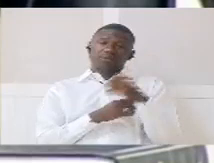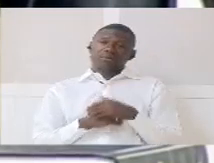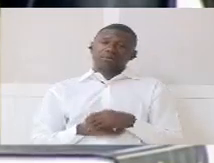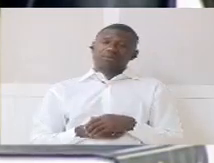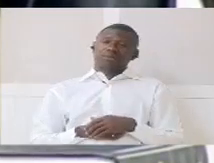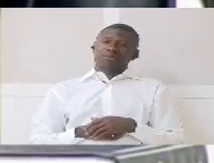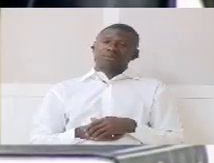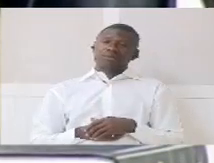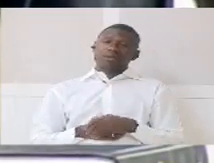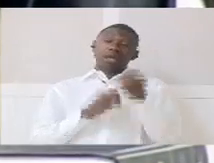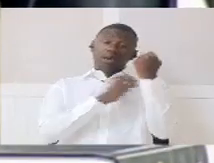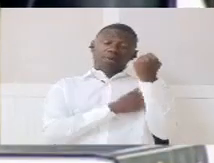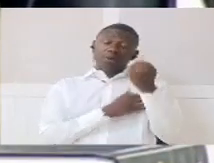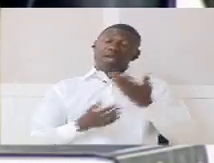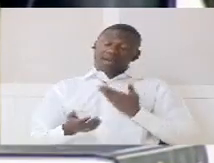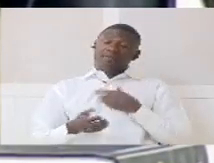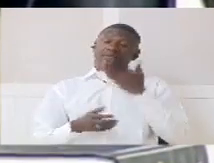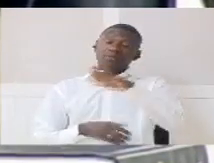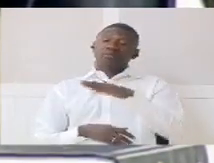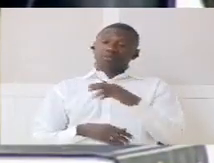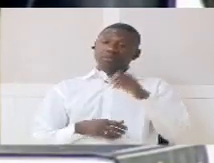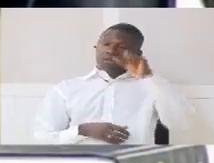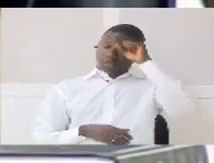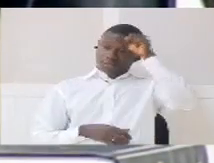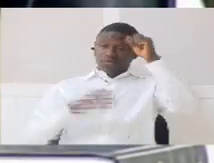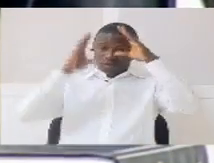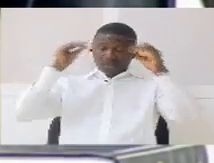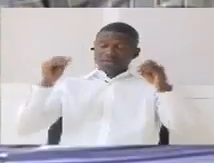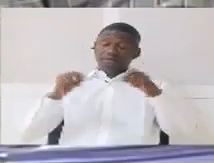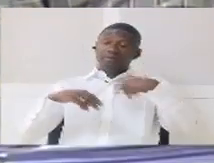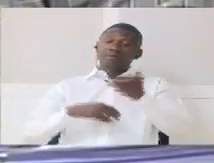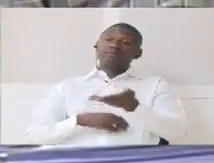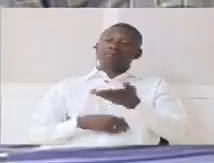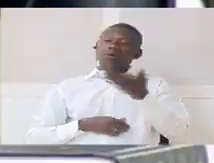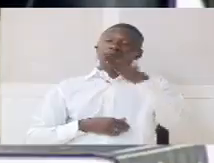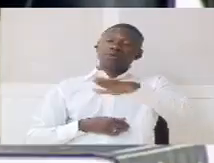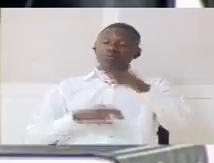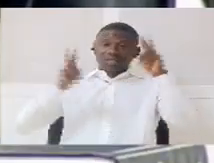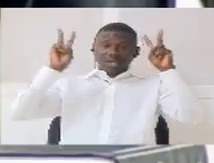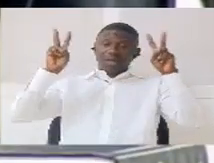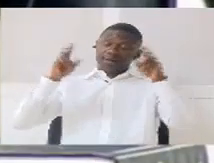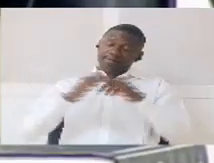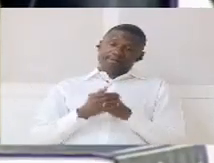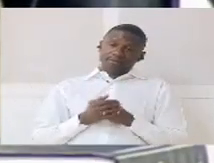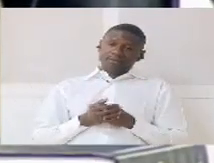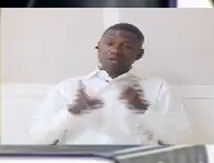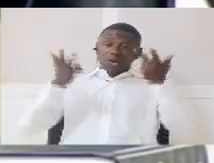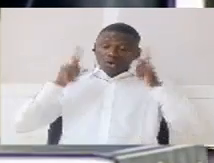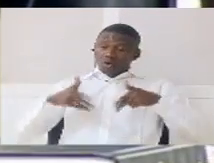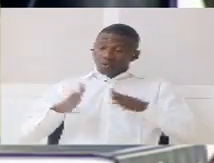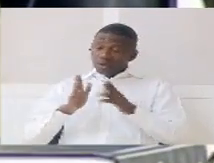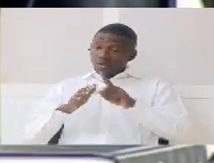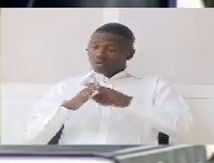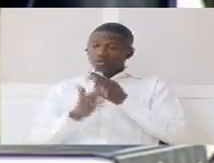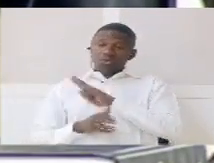from the then president Yahya Jammeh. Lawfully or unlawfully? You don't talk that. Lawful, a normal